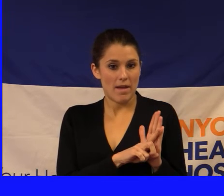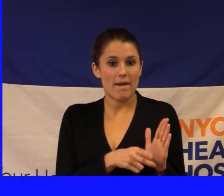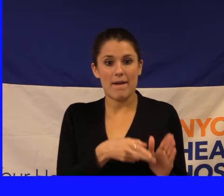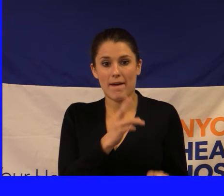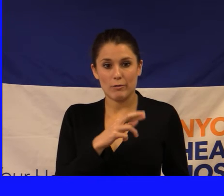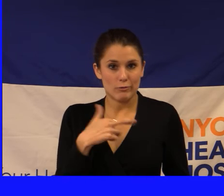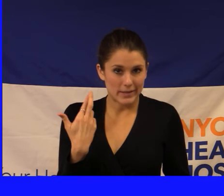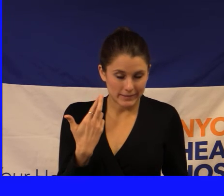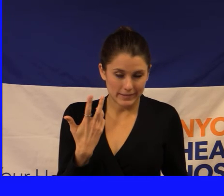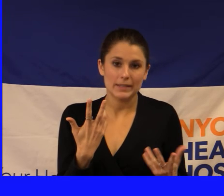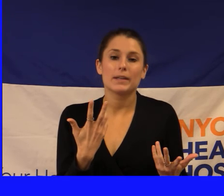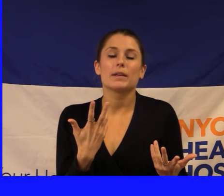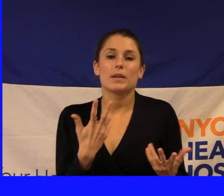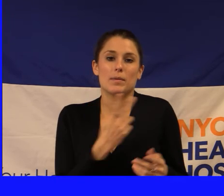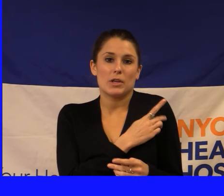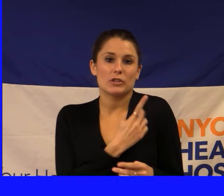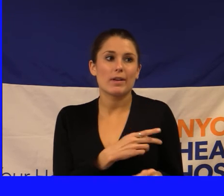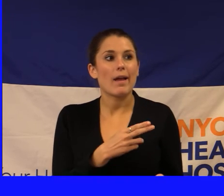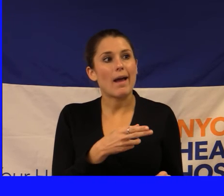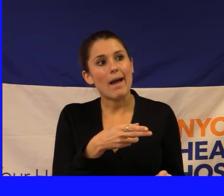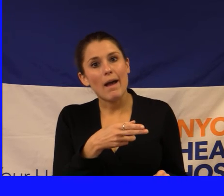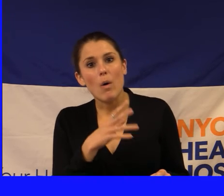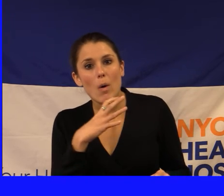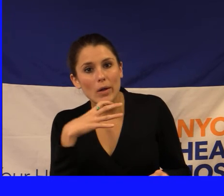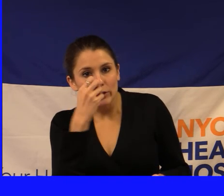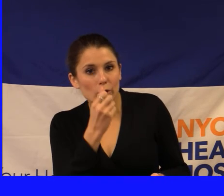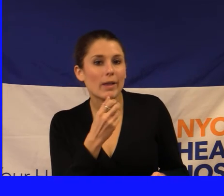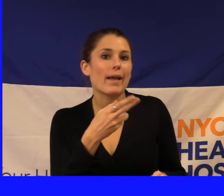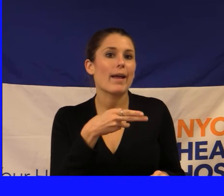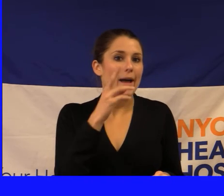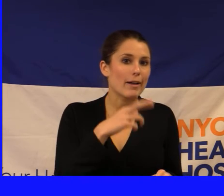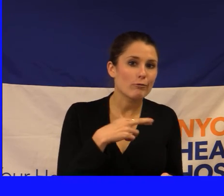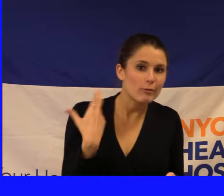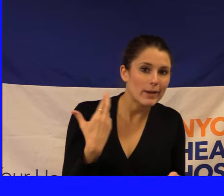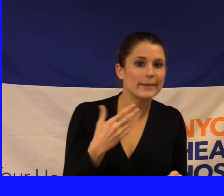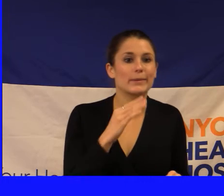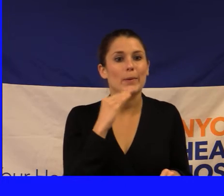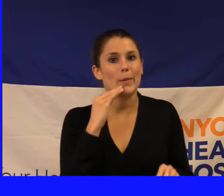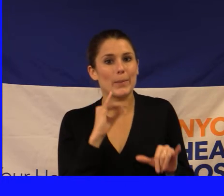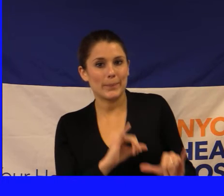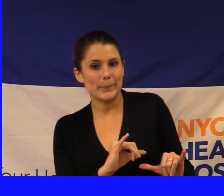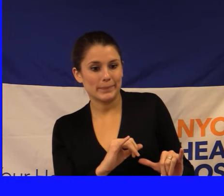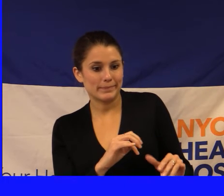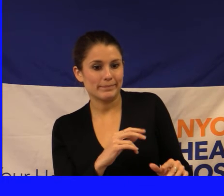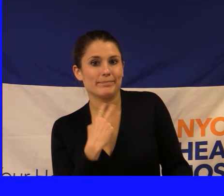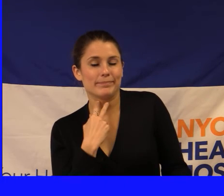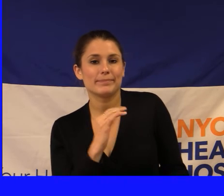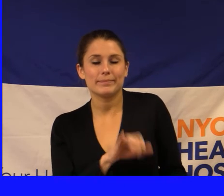elderly, palliative care, homebound. These are the folks that we really need to focus on.